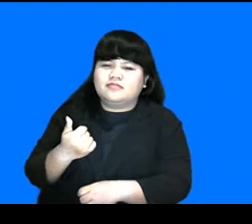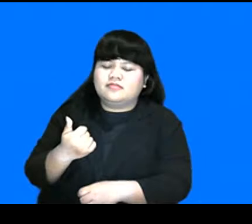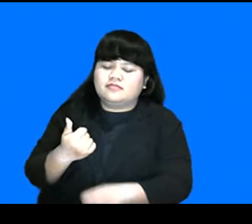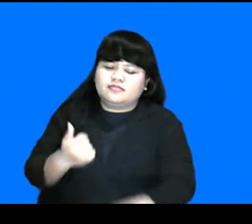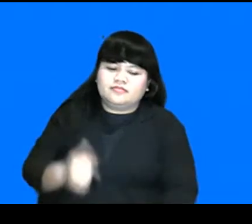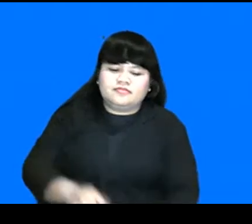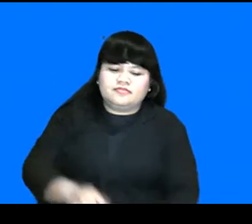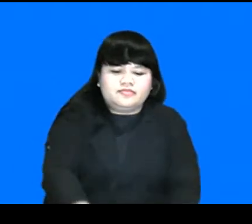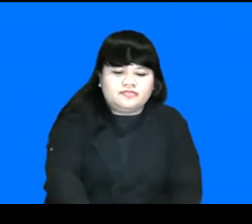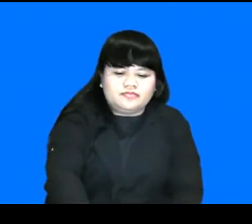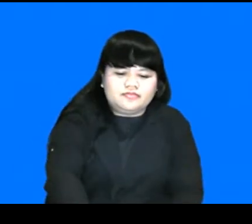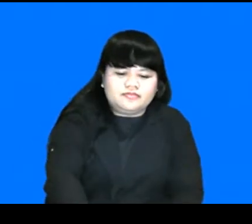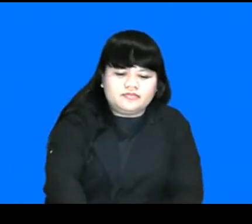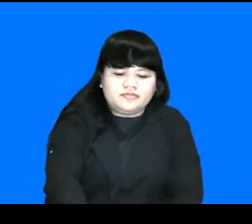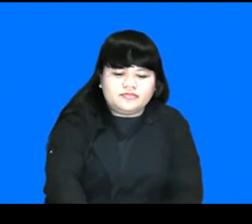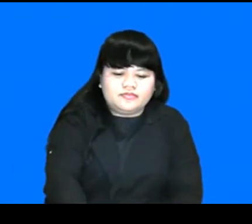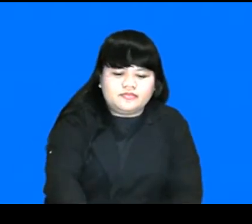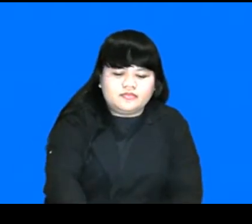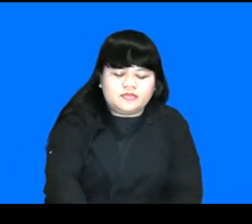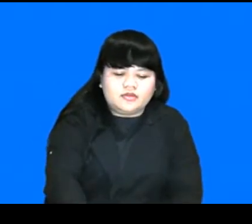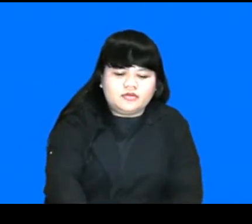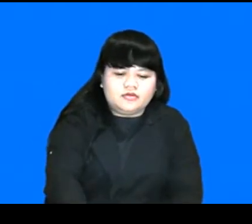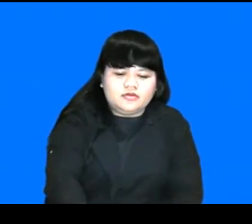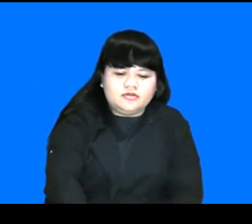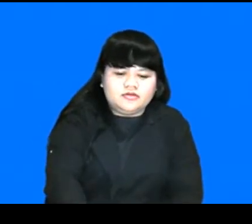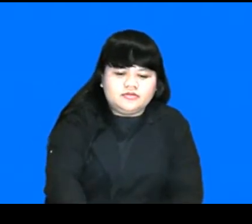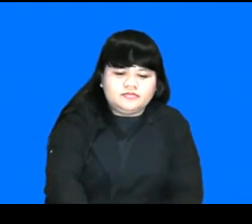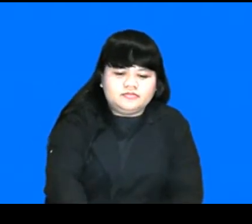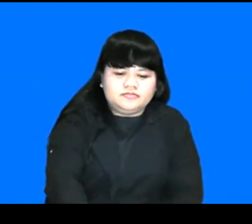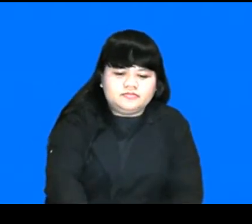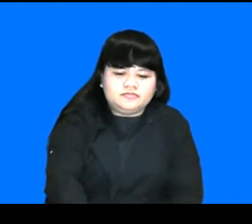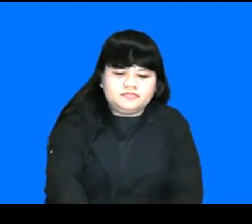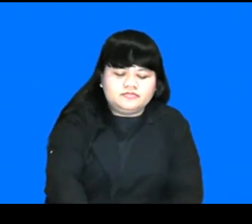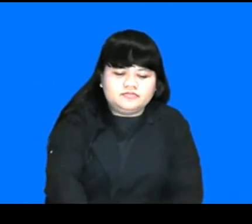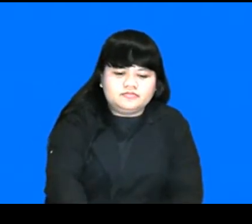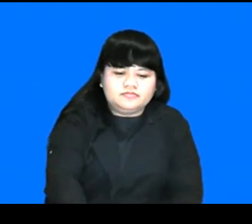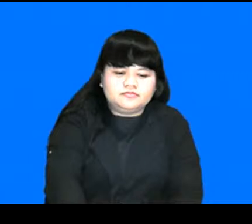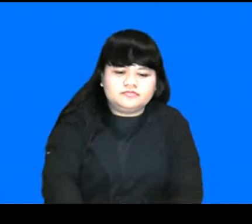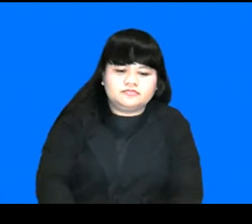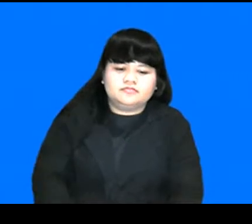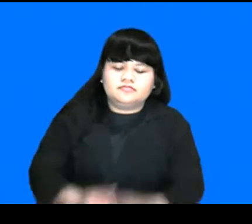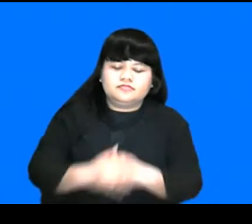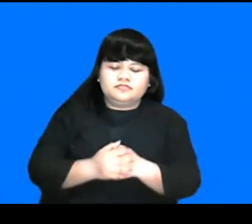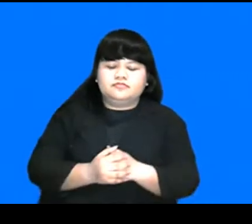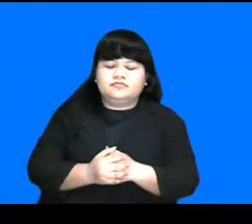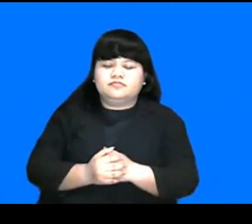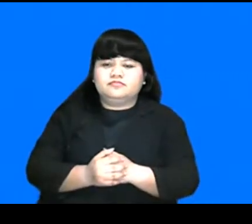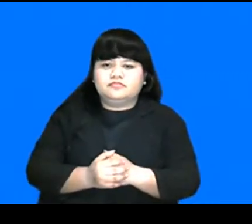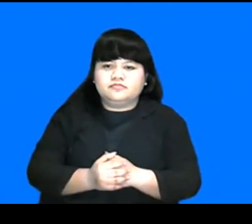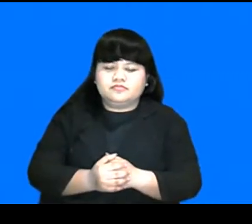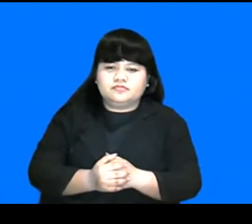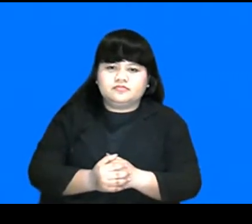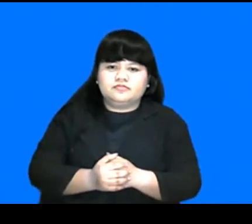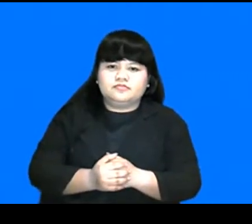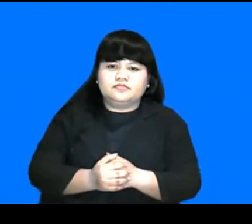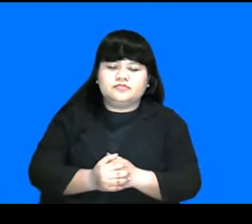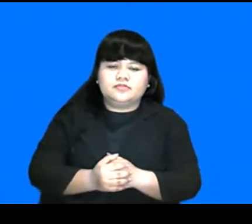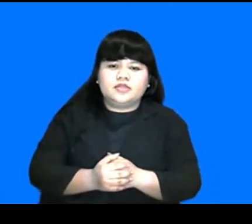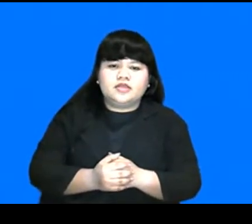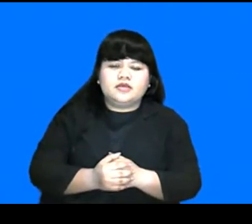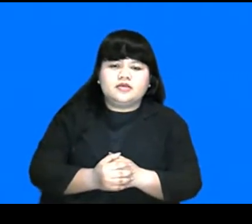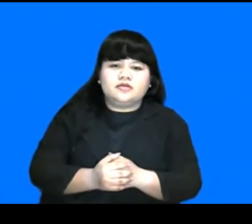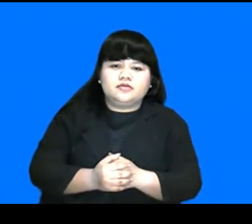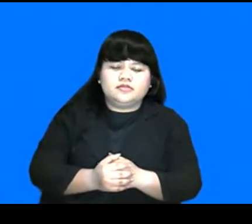are linked with property and other kinds. So property tax, for example, is in the hands of local government, because we largely follow the same